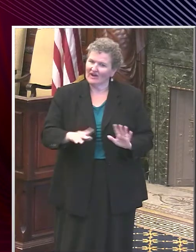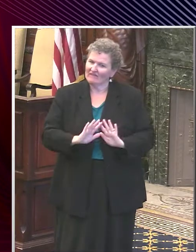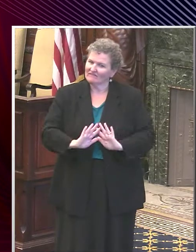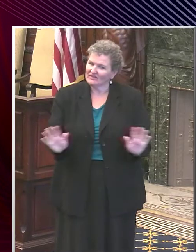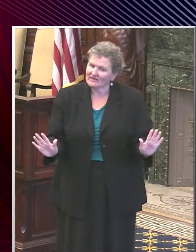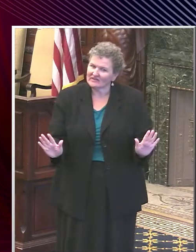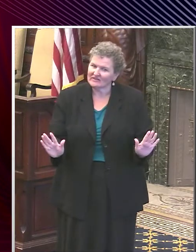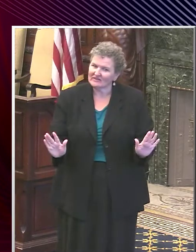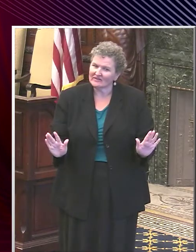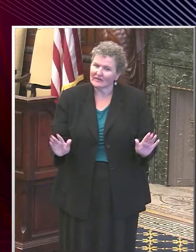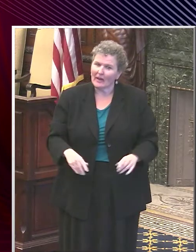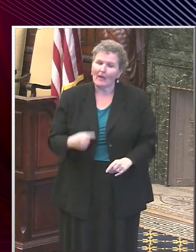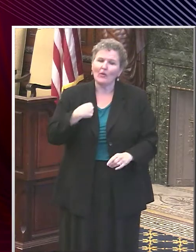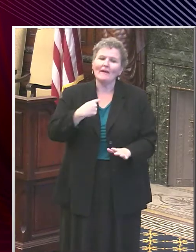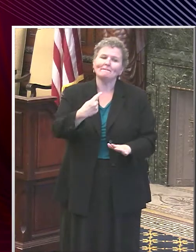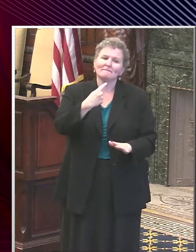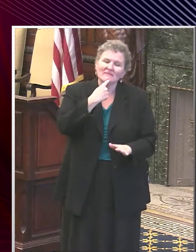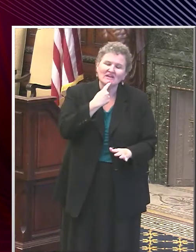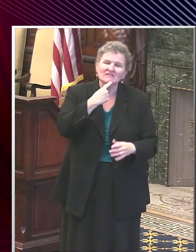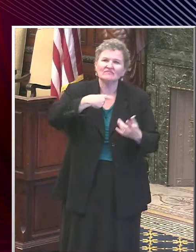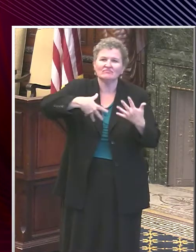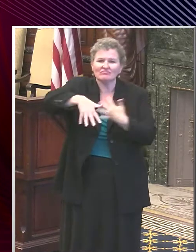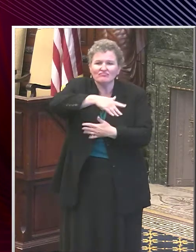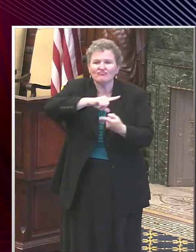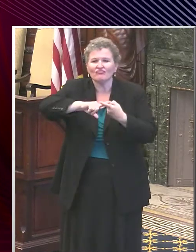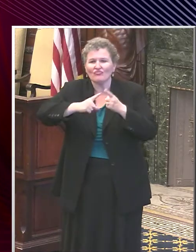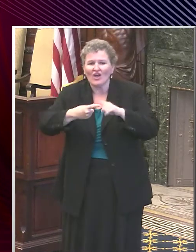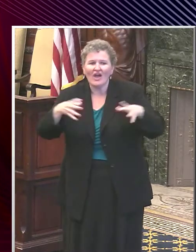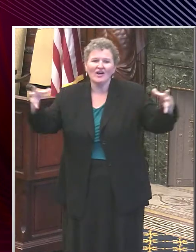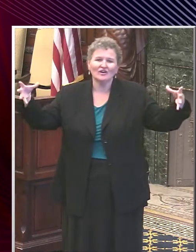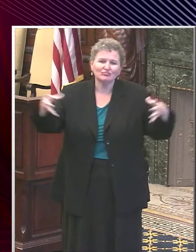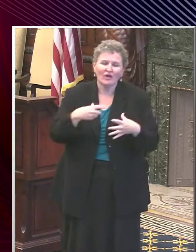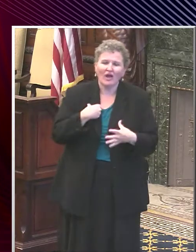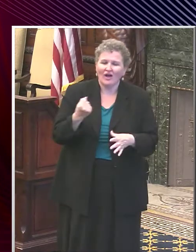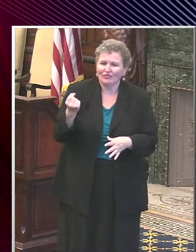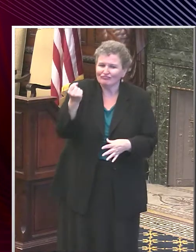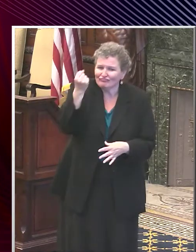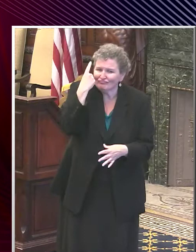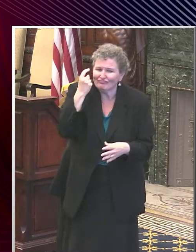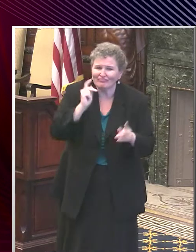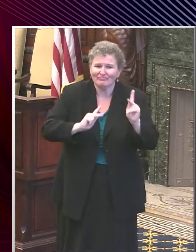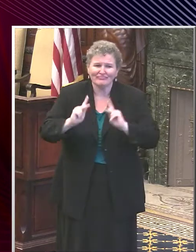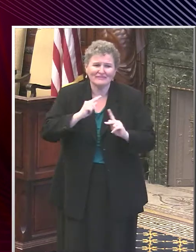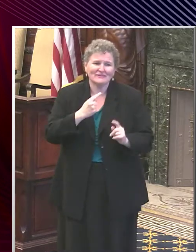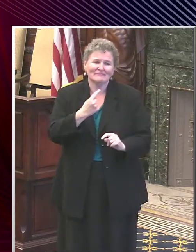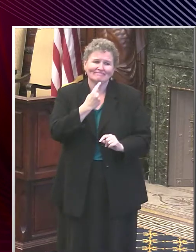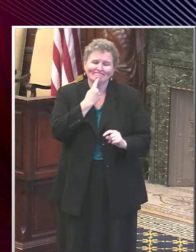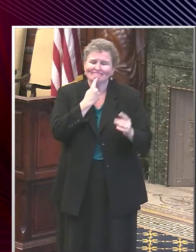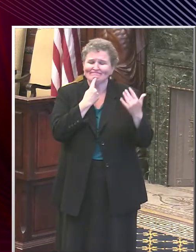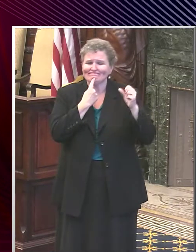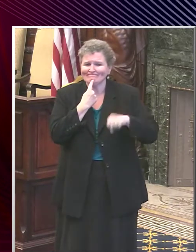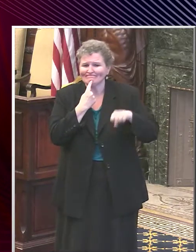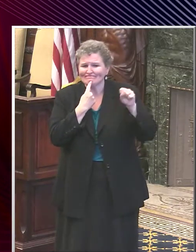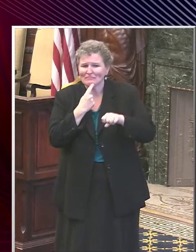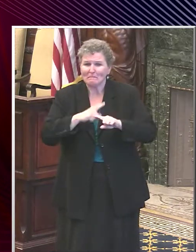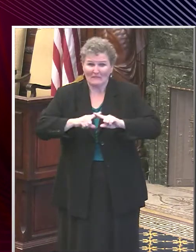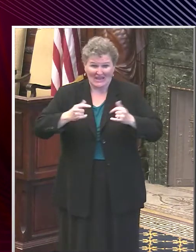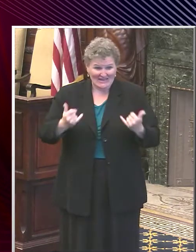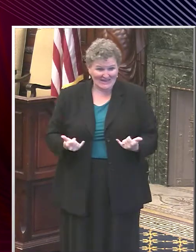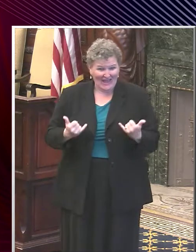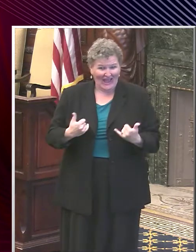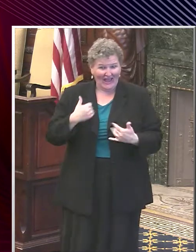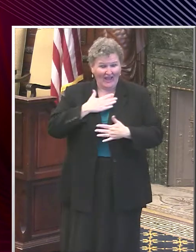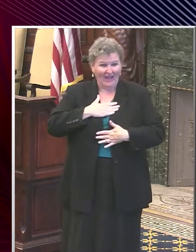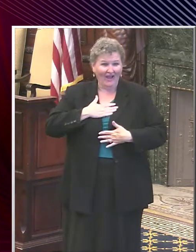younger residents, the desire to be with large groups of friends in a party setting is pretty strong. But the short-term enjoyment of a party cannot in any